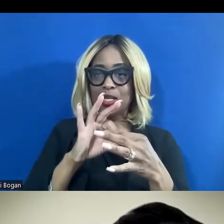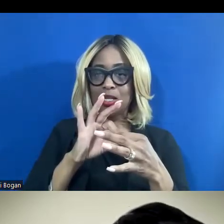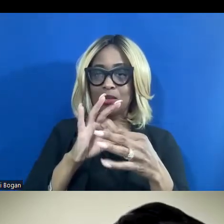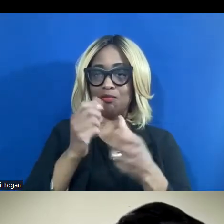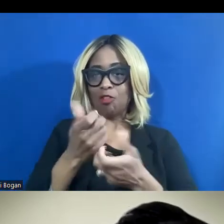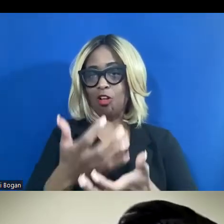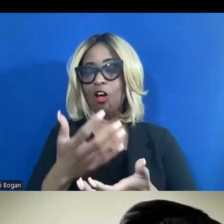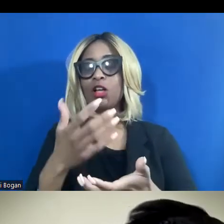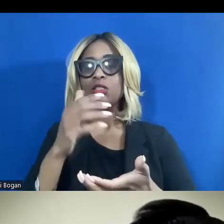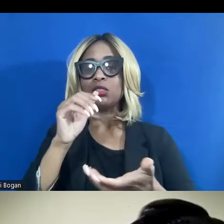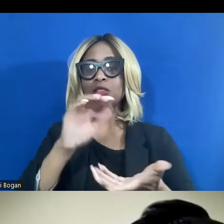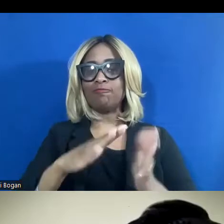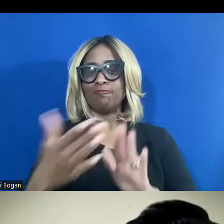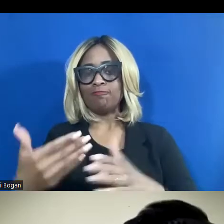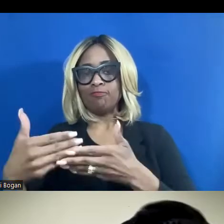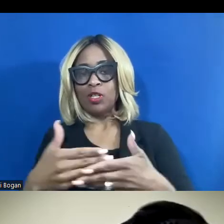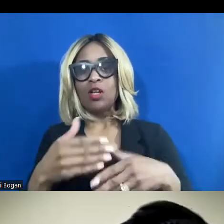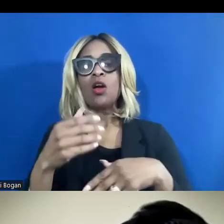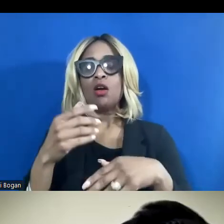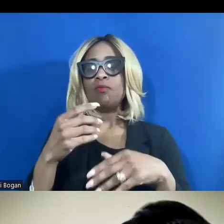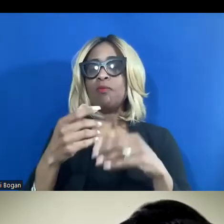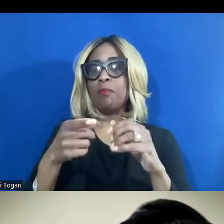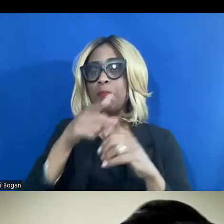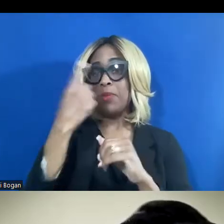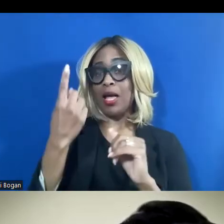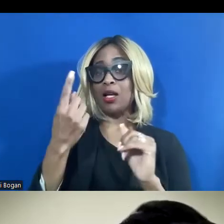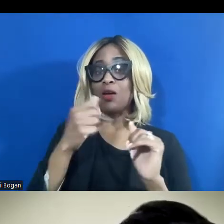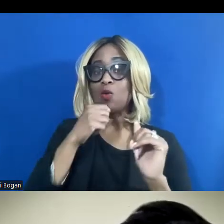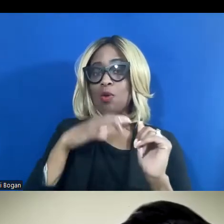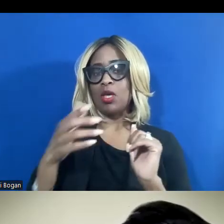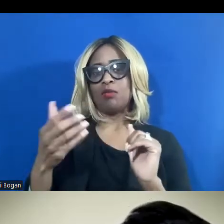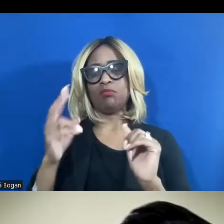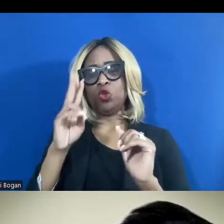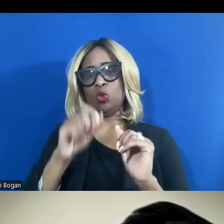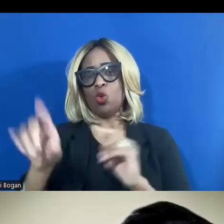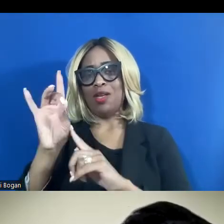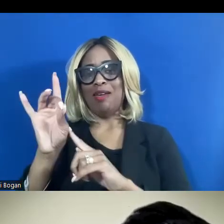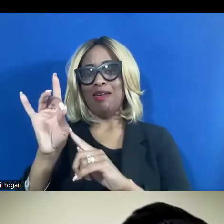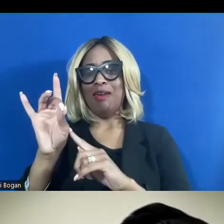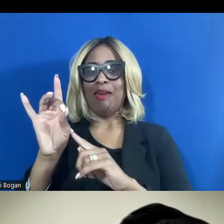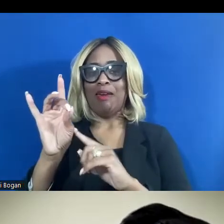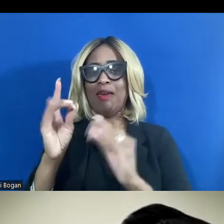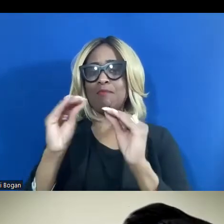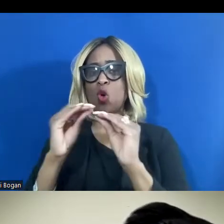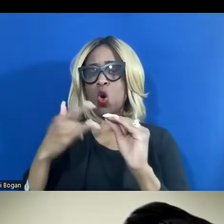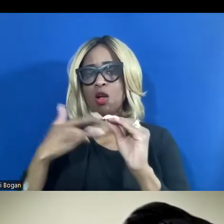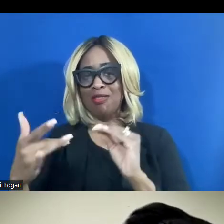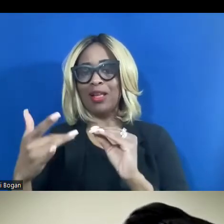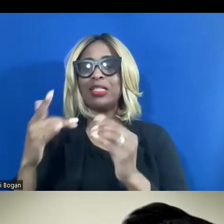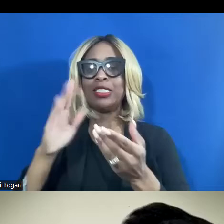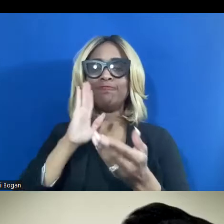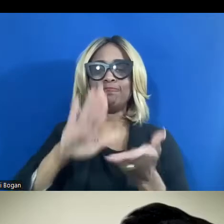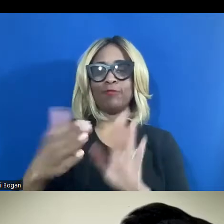causes of mortality, we see that Black women were 2.8 times more likely to die